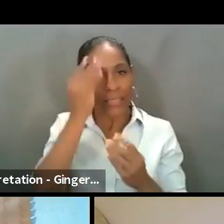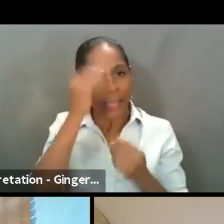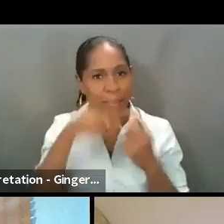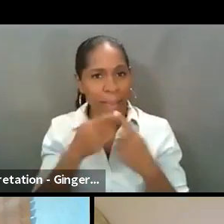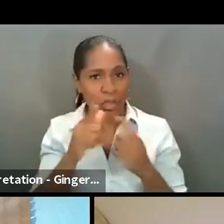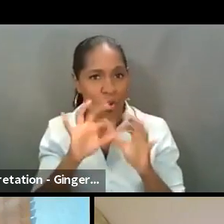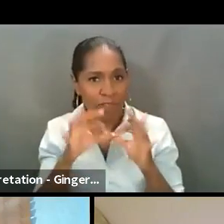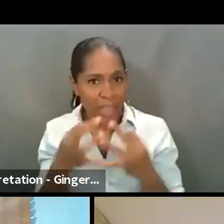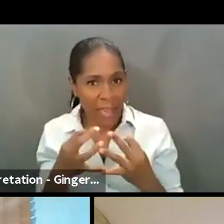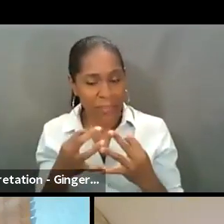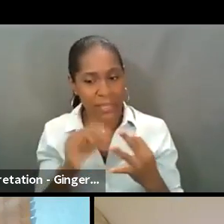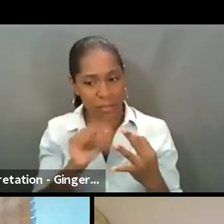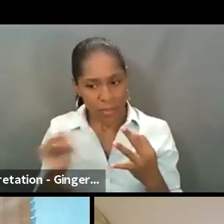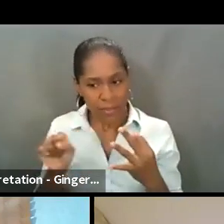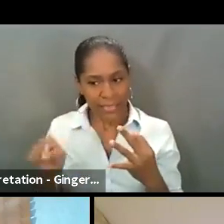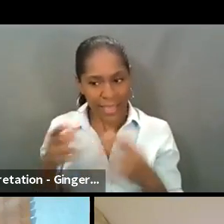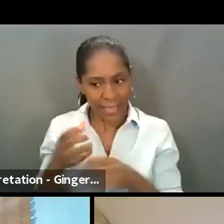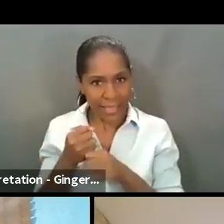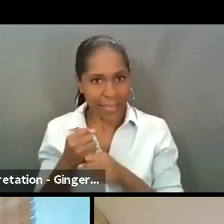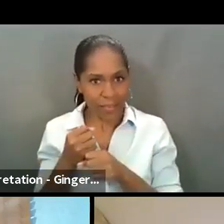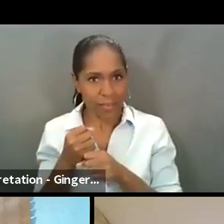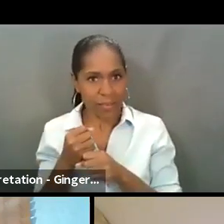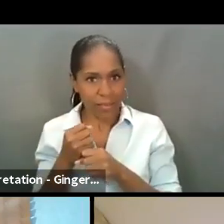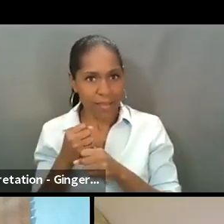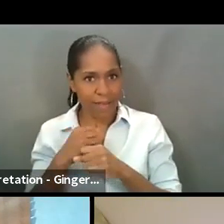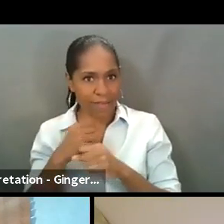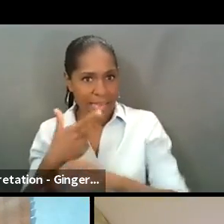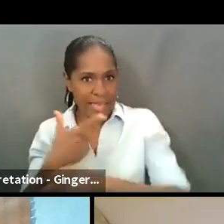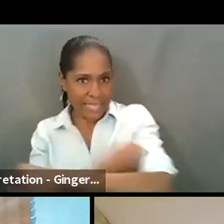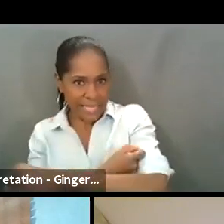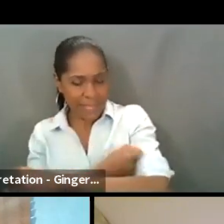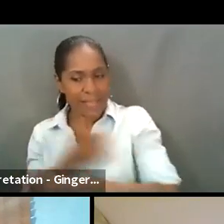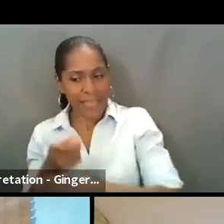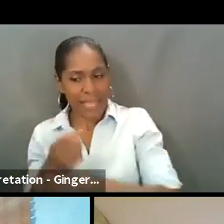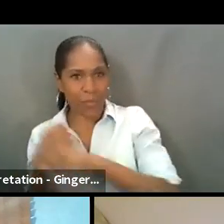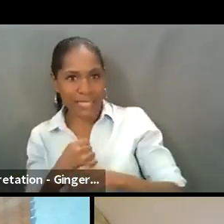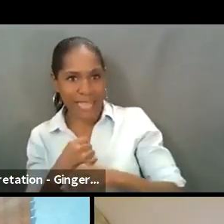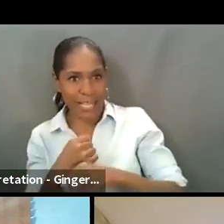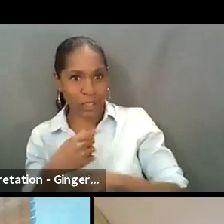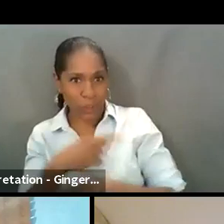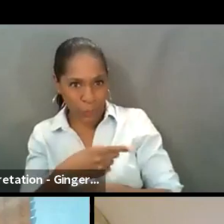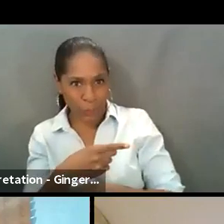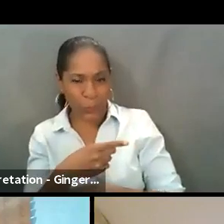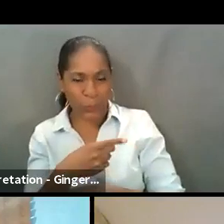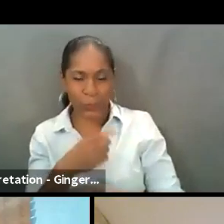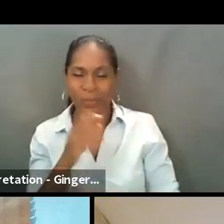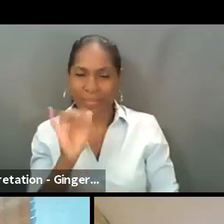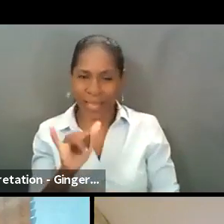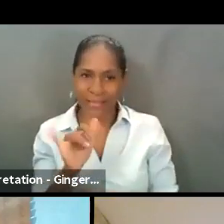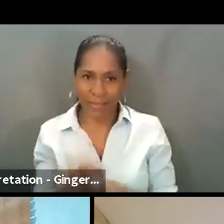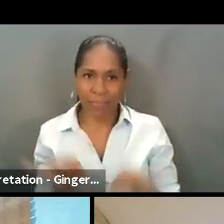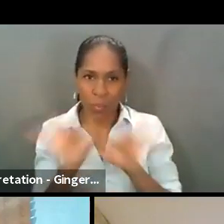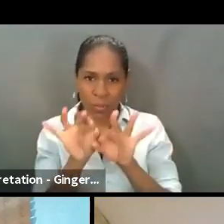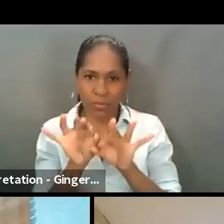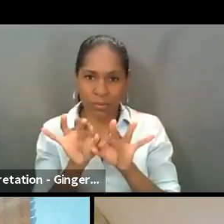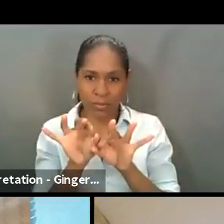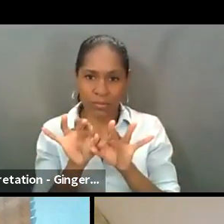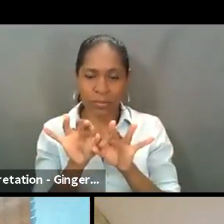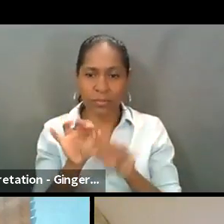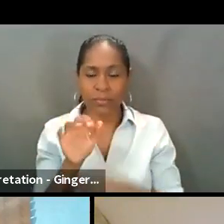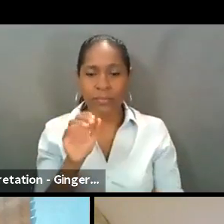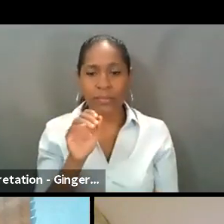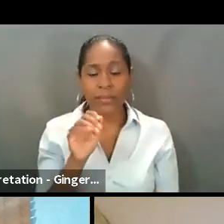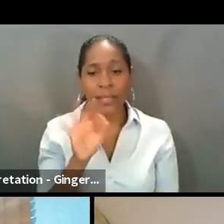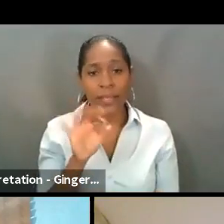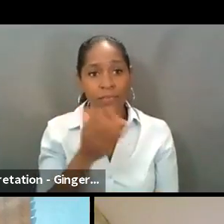members getting the vaccine, how are they protecting you? I think that's a really important question. And if you are a person